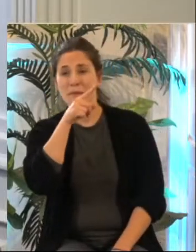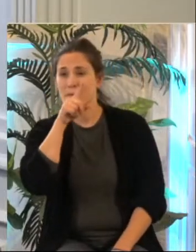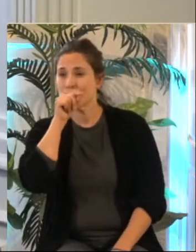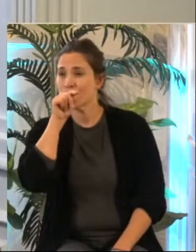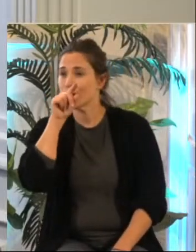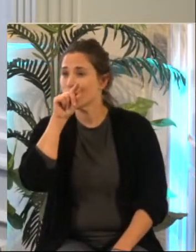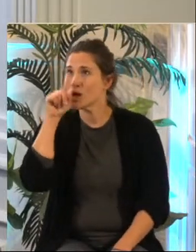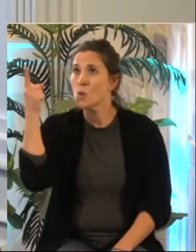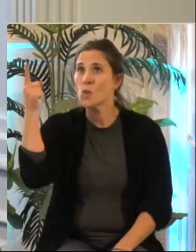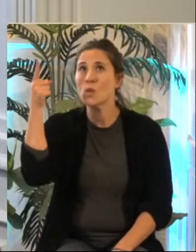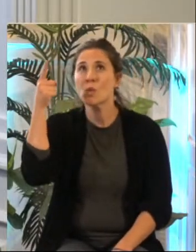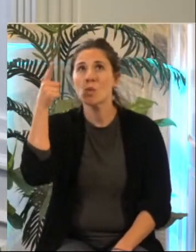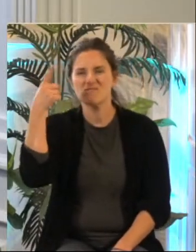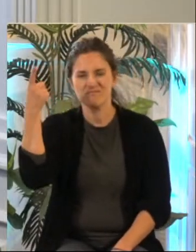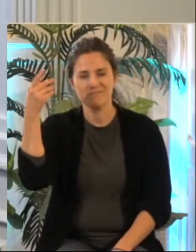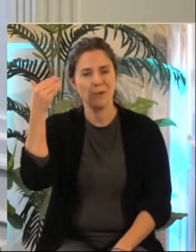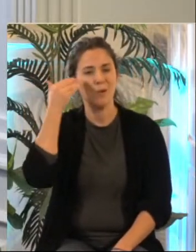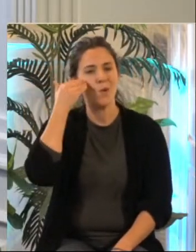feel.